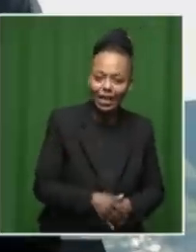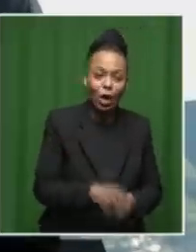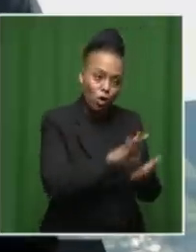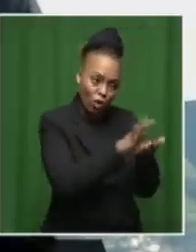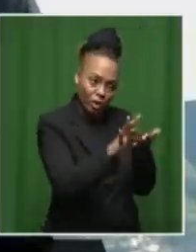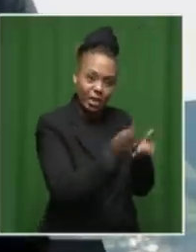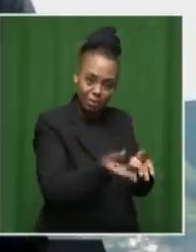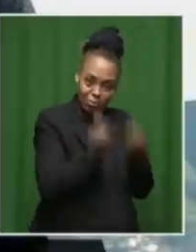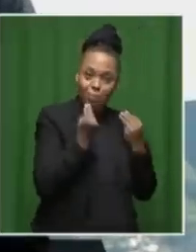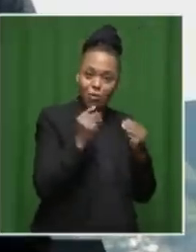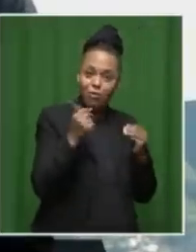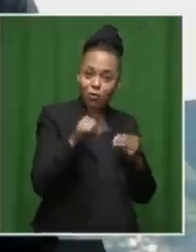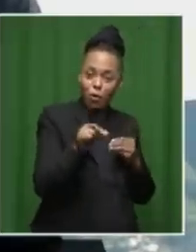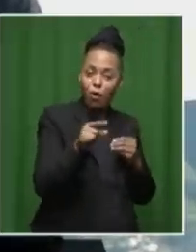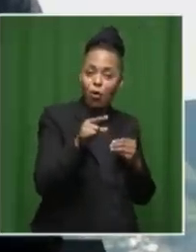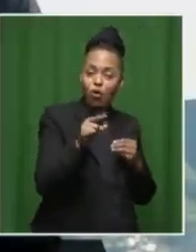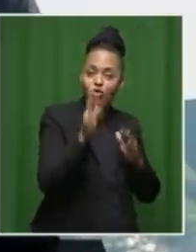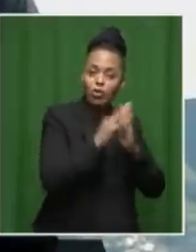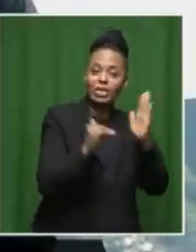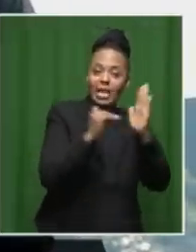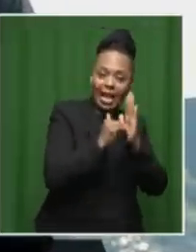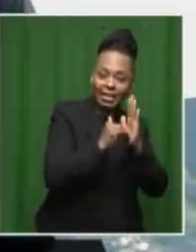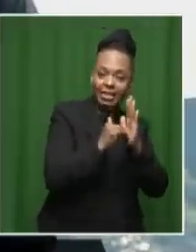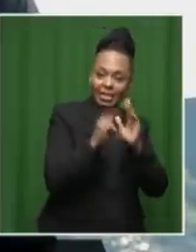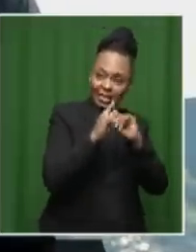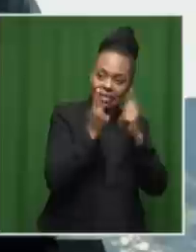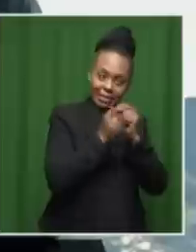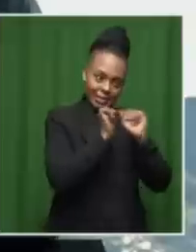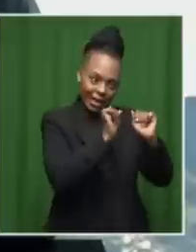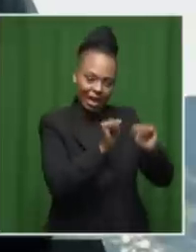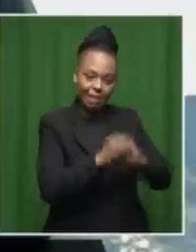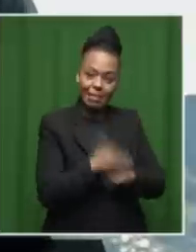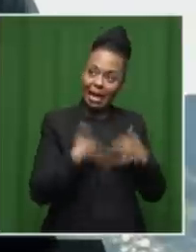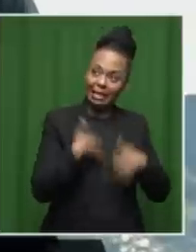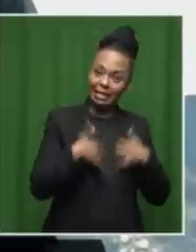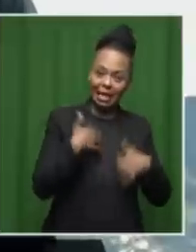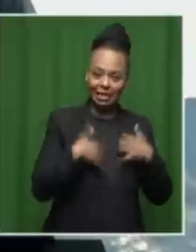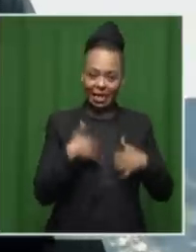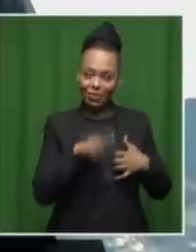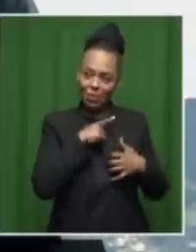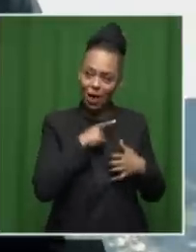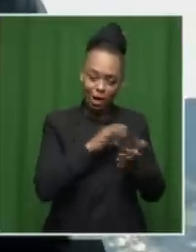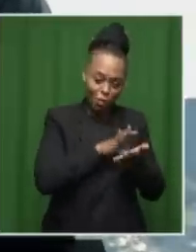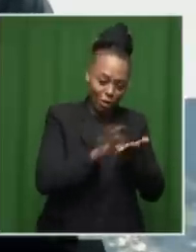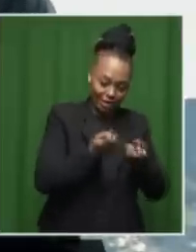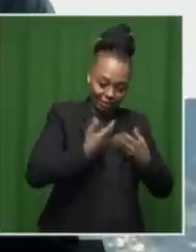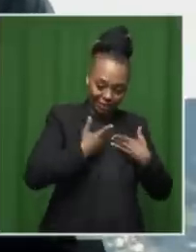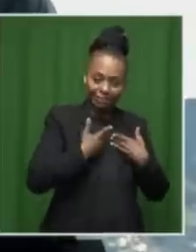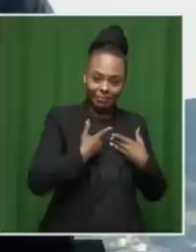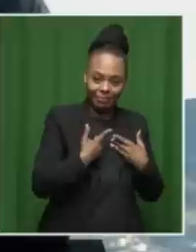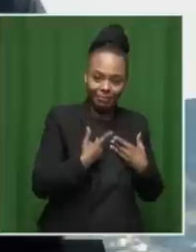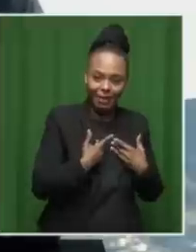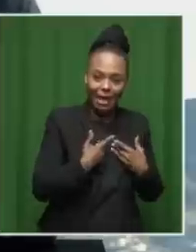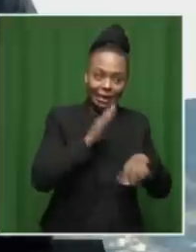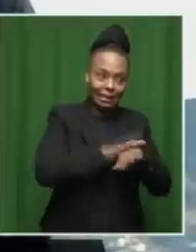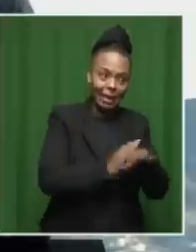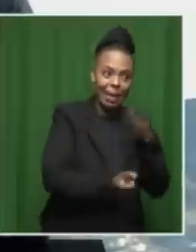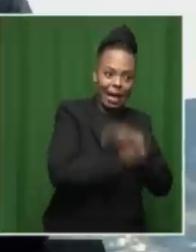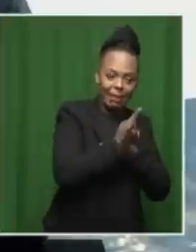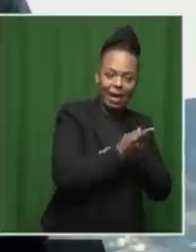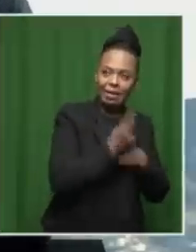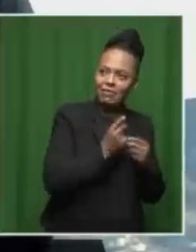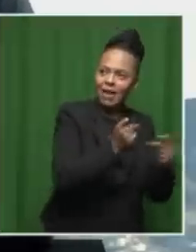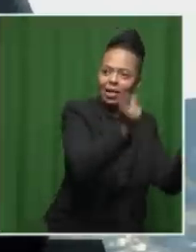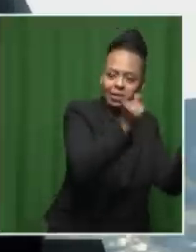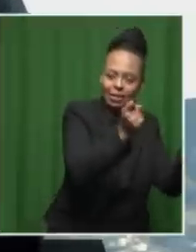Zealand to play for Southern Steel in the ANZ Premier League. So I'm very excited for that. Yeah, when stuff happened for me, it really happened quick. So I'm